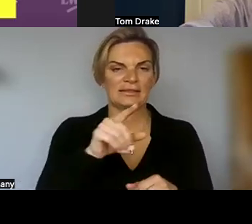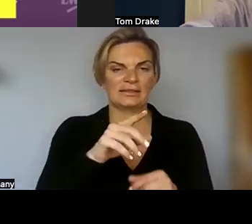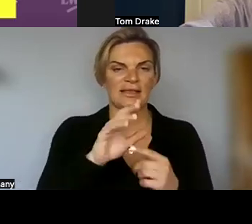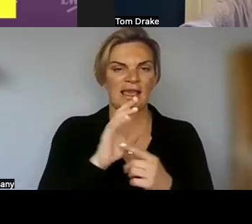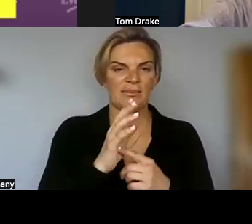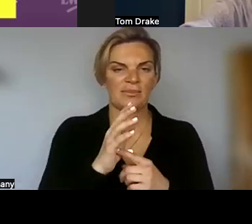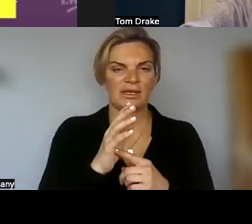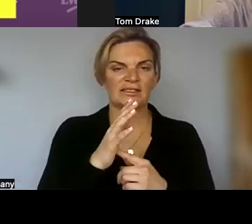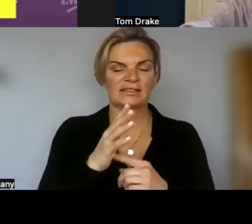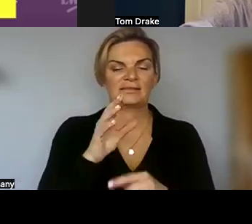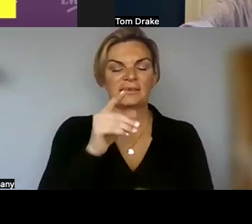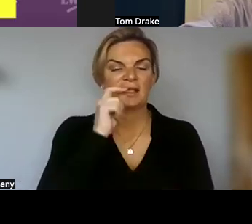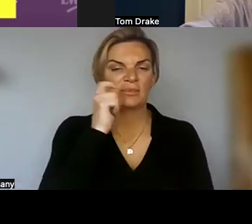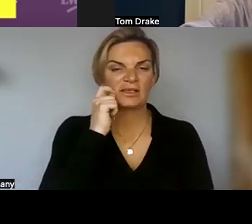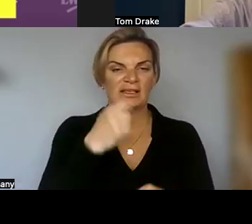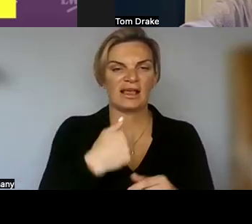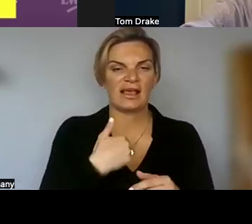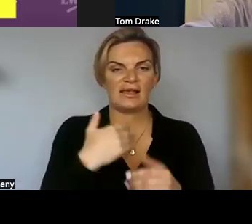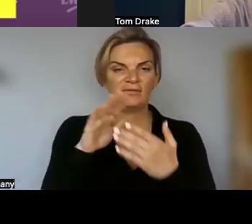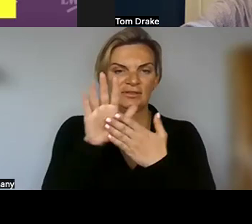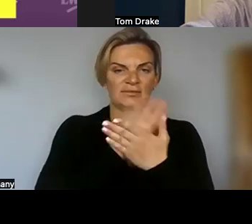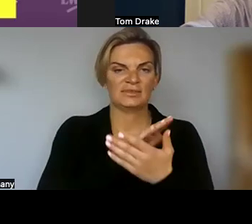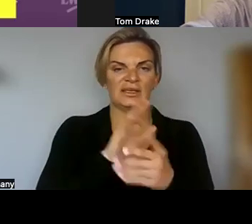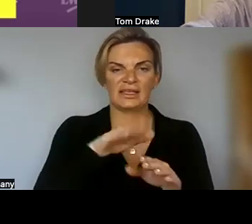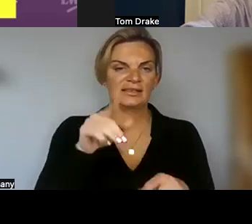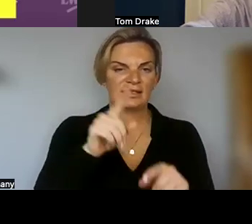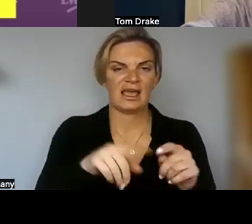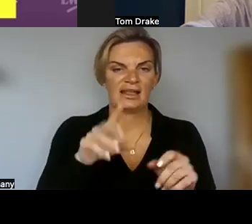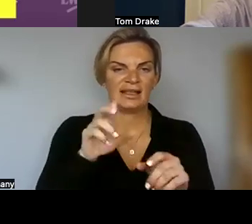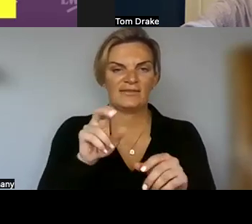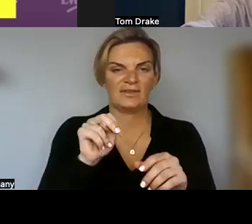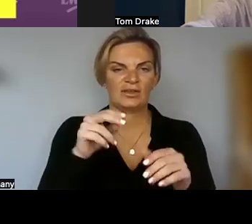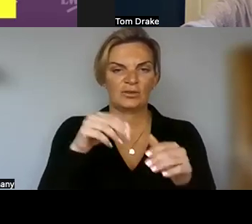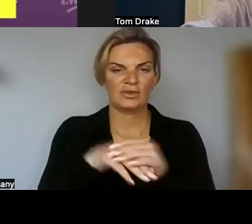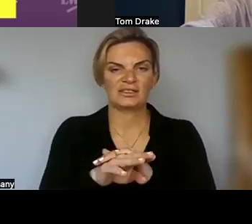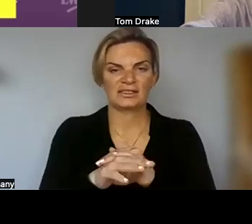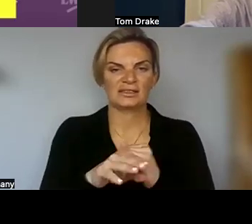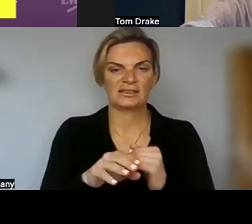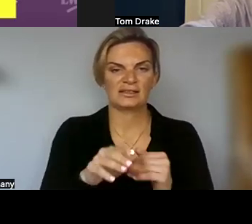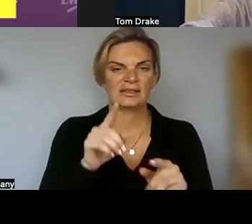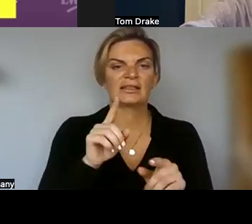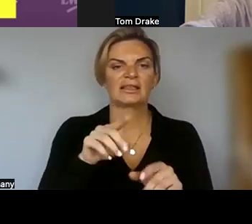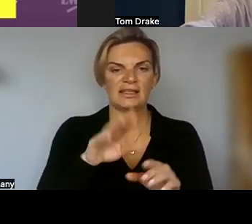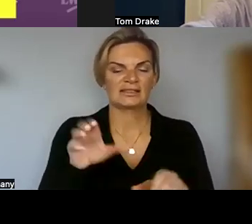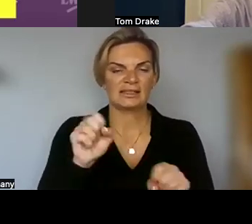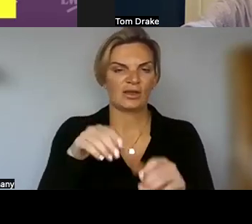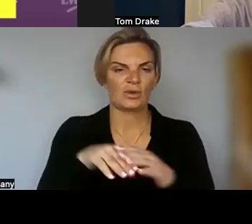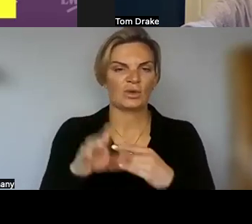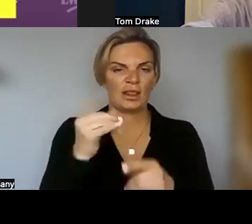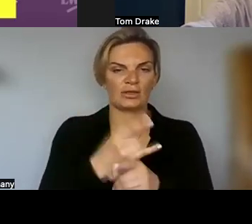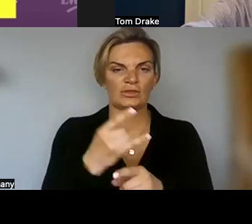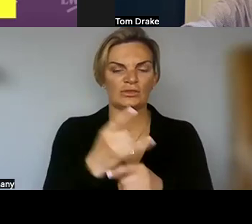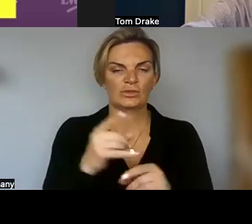completely frosted windows. They have security. Kids can't even go inside of them, and kids can go inside of a liquor store. So I think this